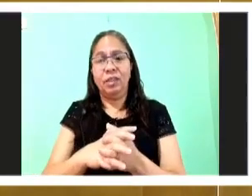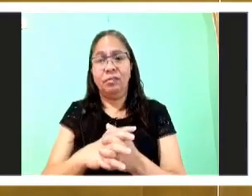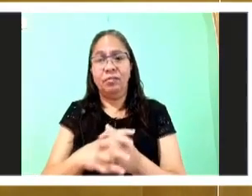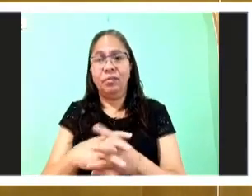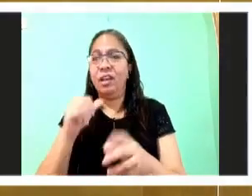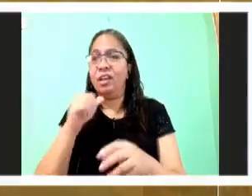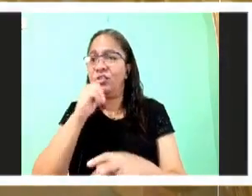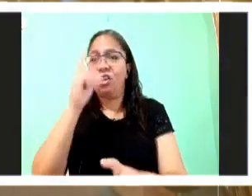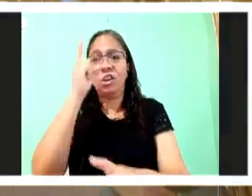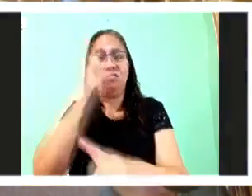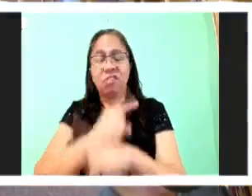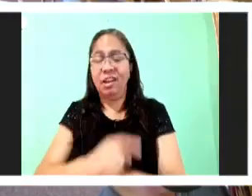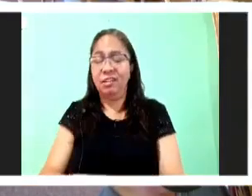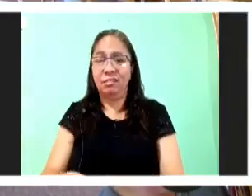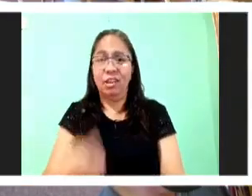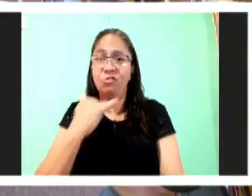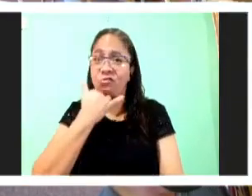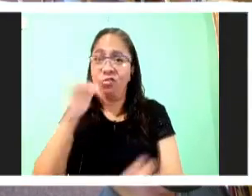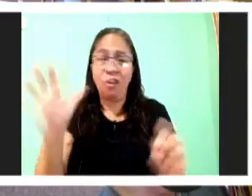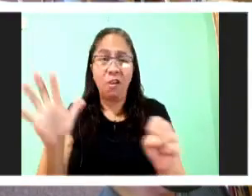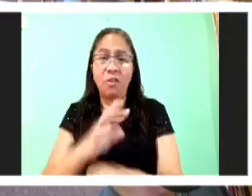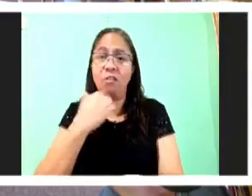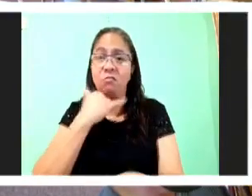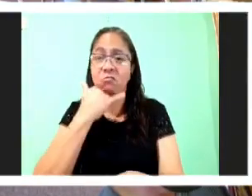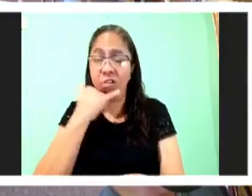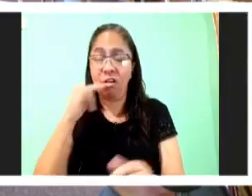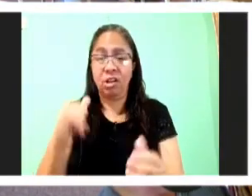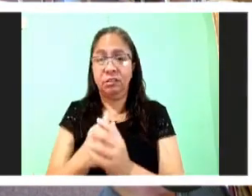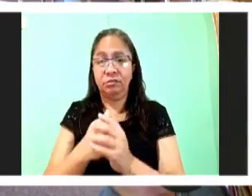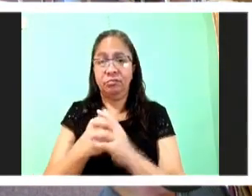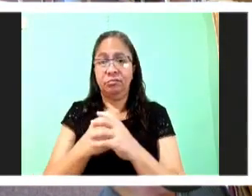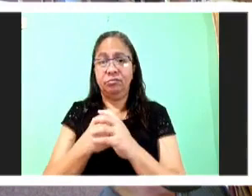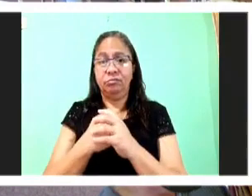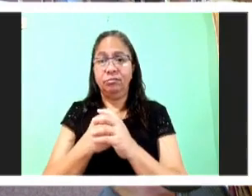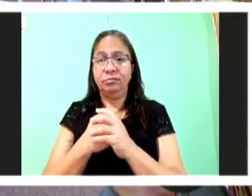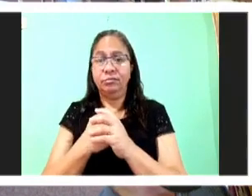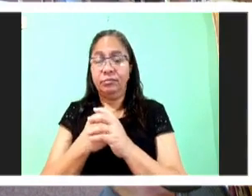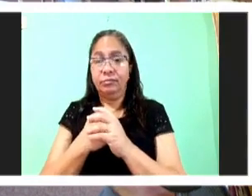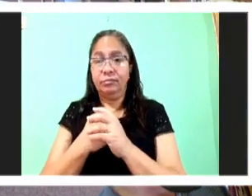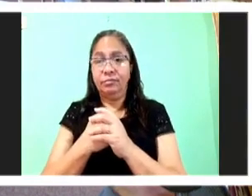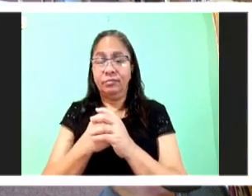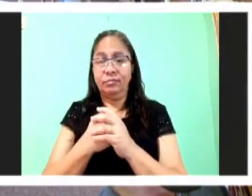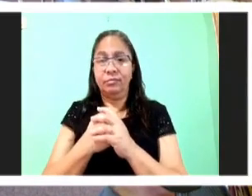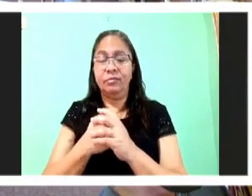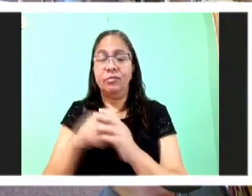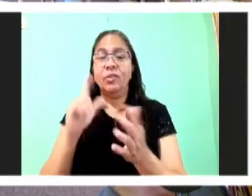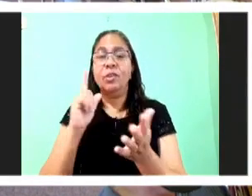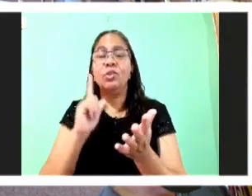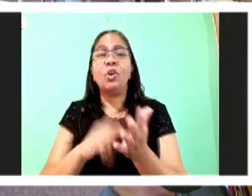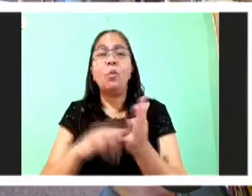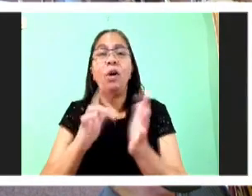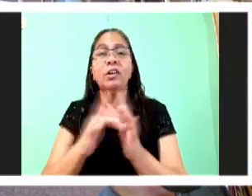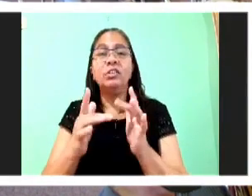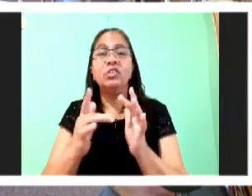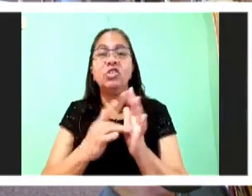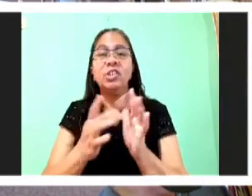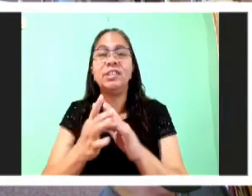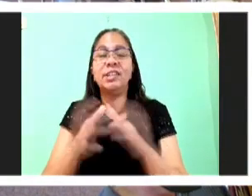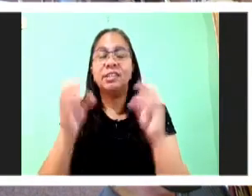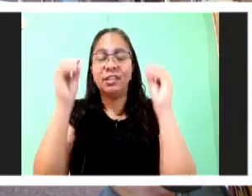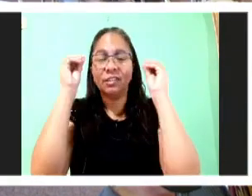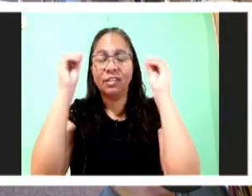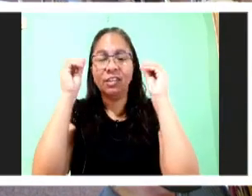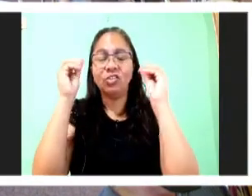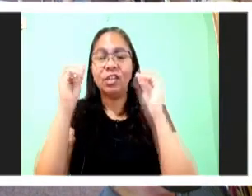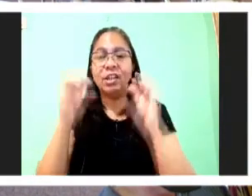unhealthy. It is unhealthy. So what Jesus is prescribing here is